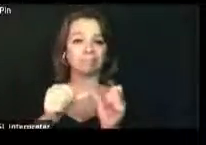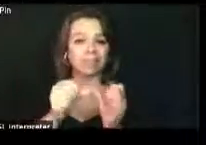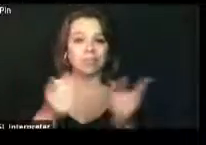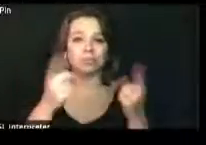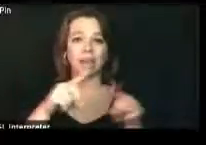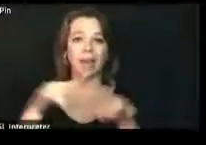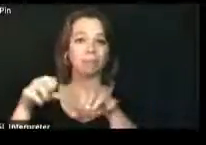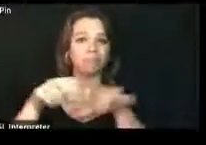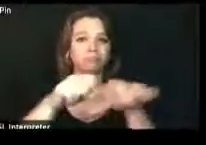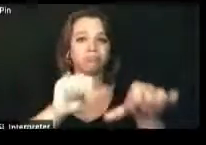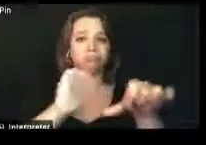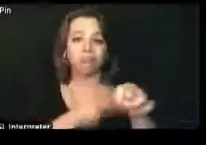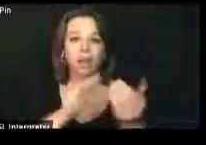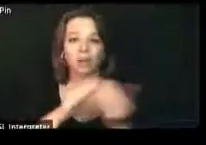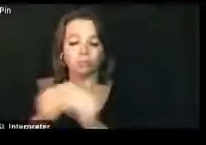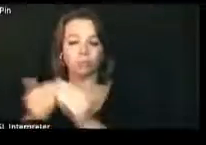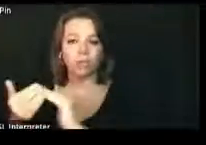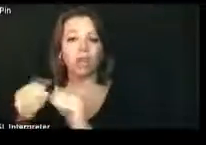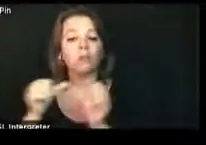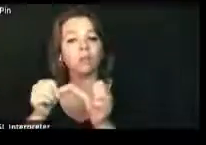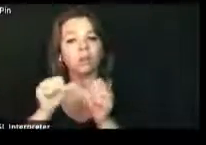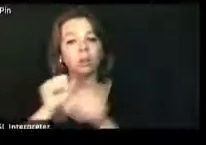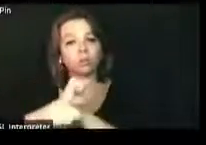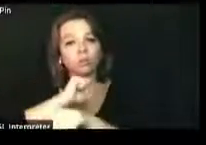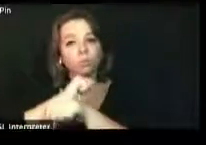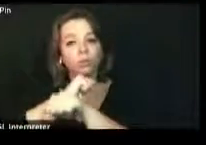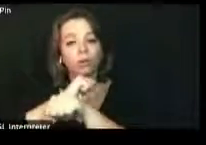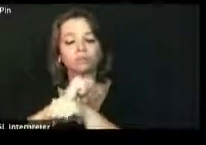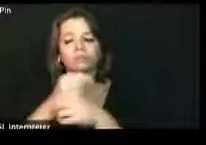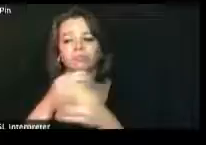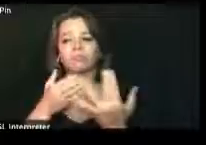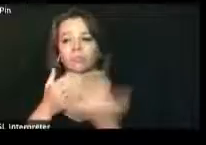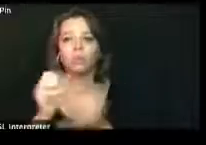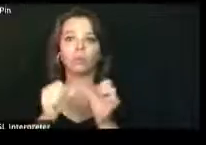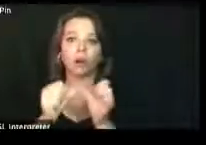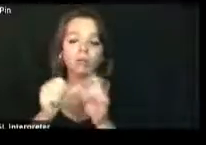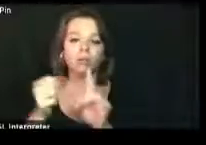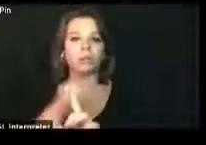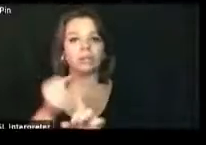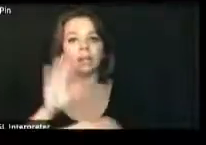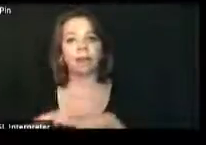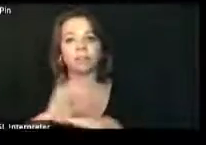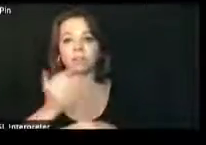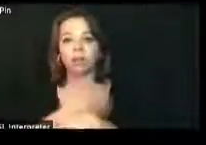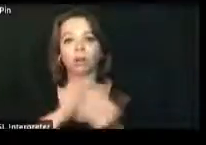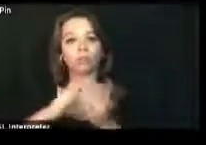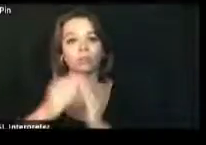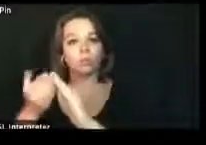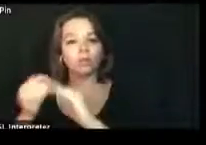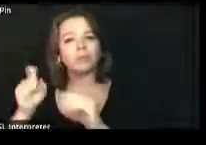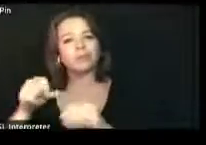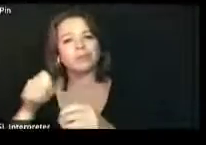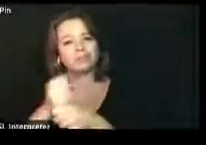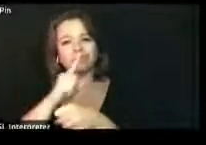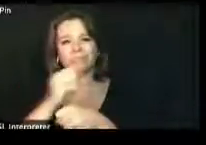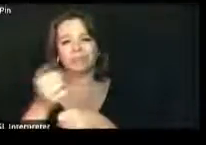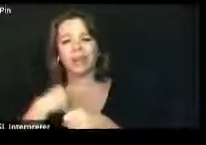work through the ongoing attack from our community, and to make sure that we do have the right